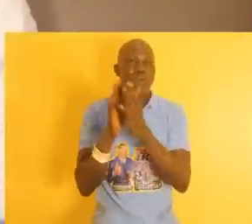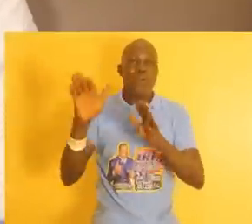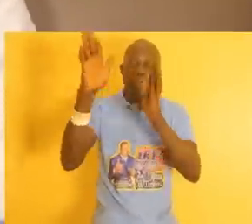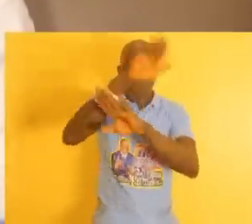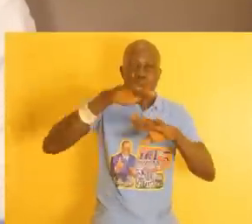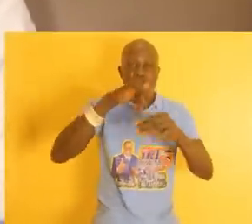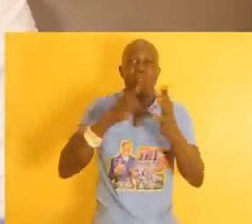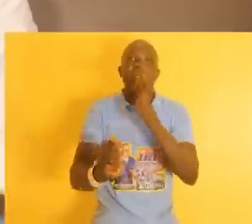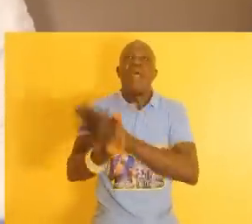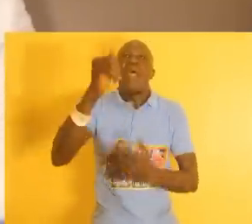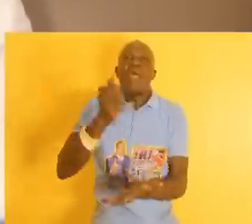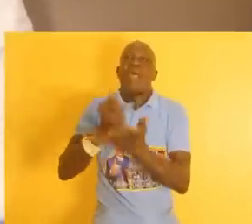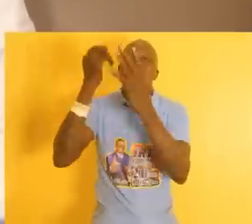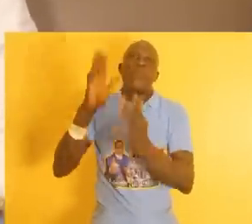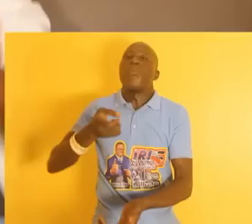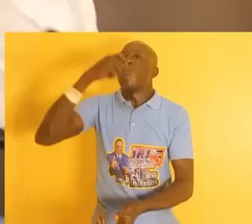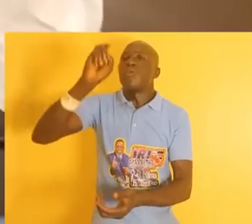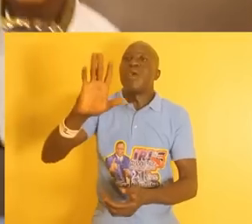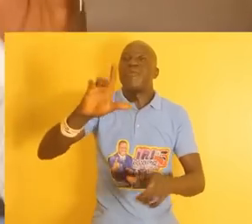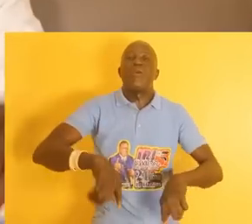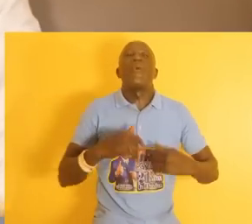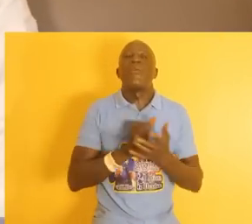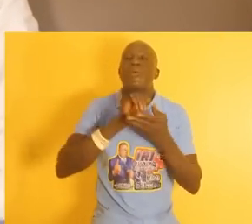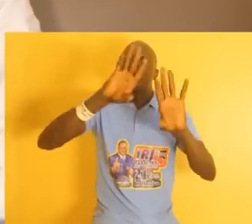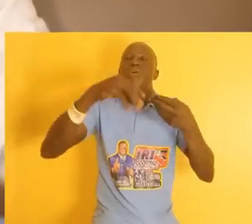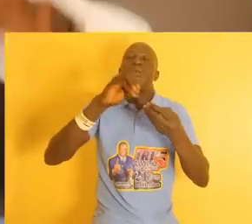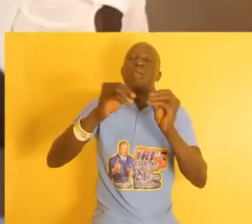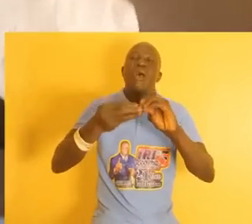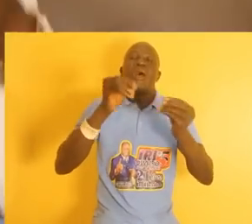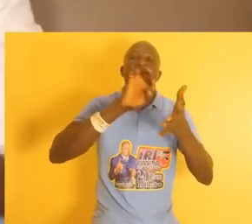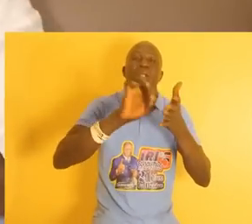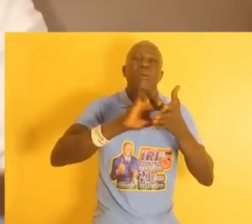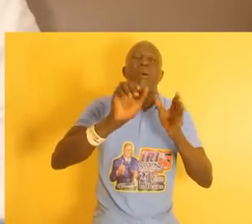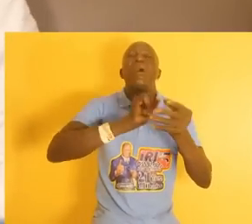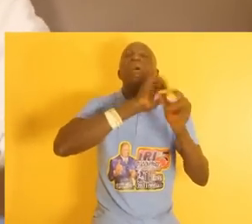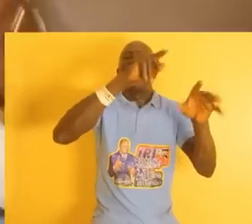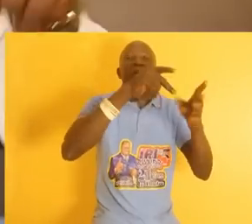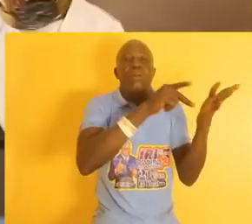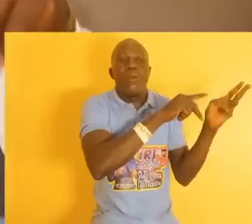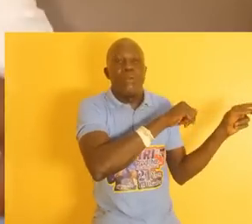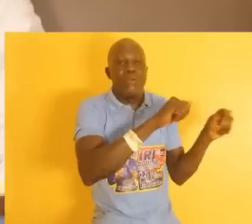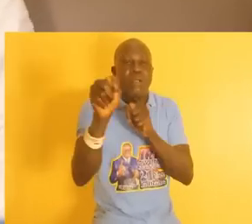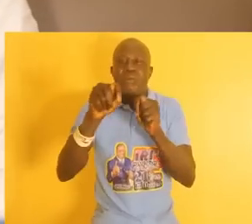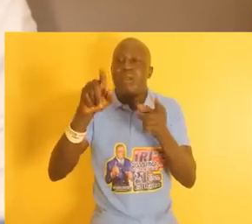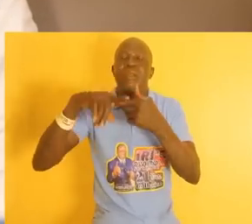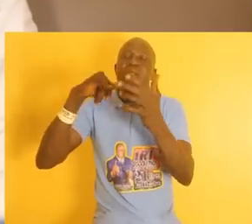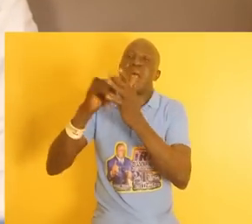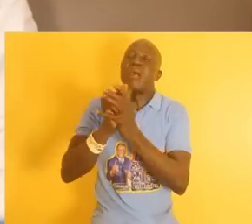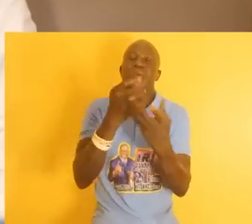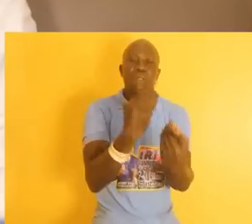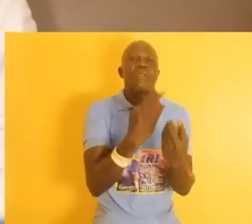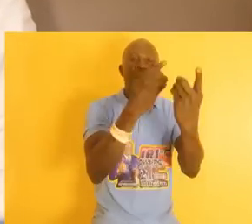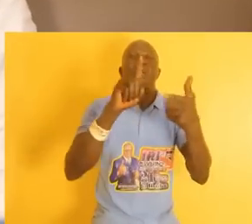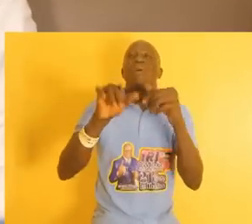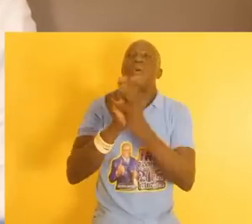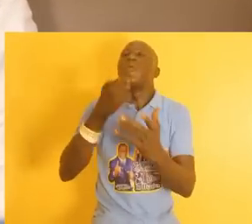them pray over it. And must write for your life. I will call the account number. Transfer to me. I dedicate it for them. We must take